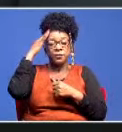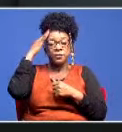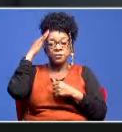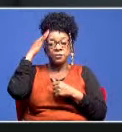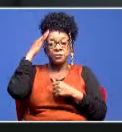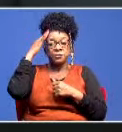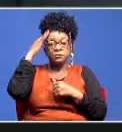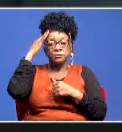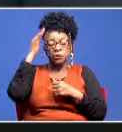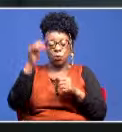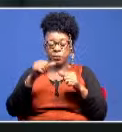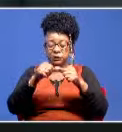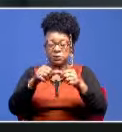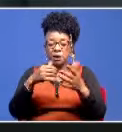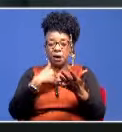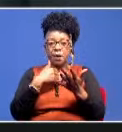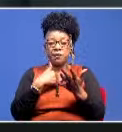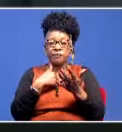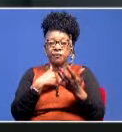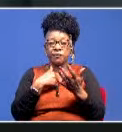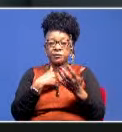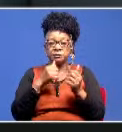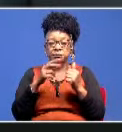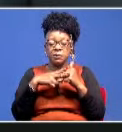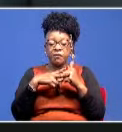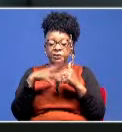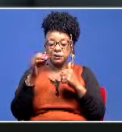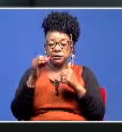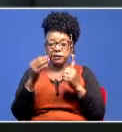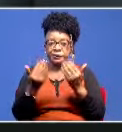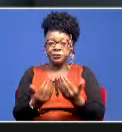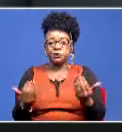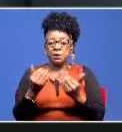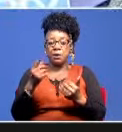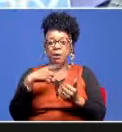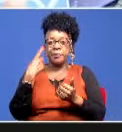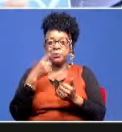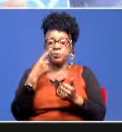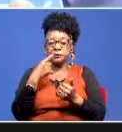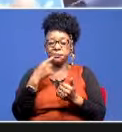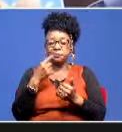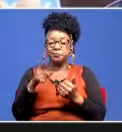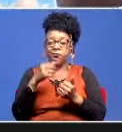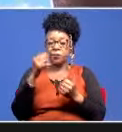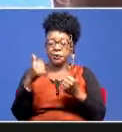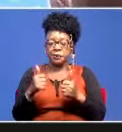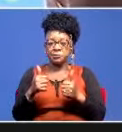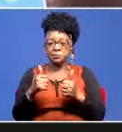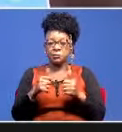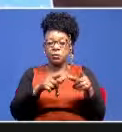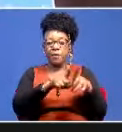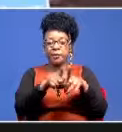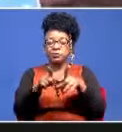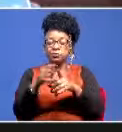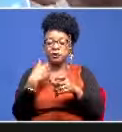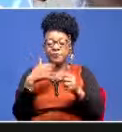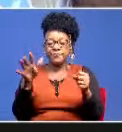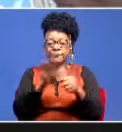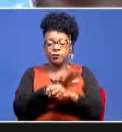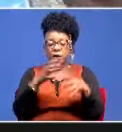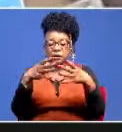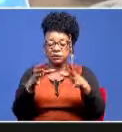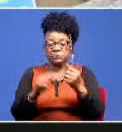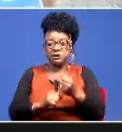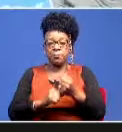We still have 70 kids that are unaccounted. We also have a full team supporting